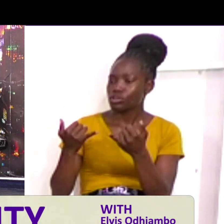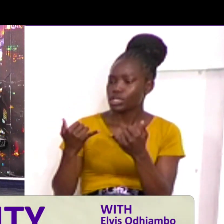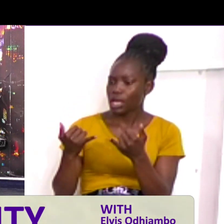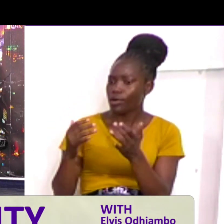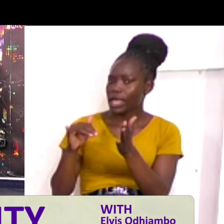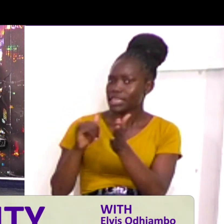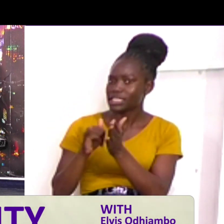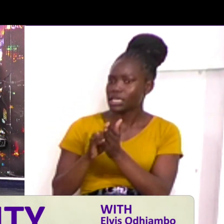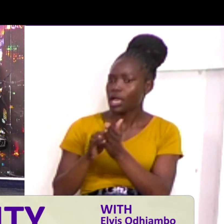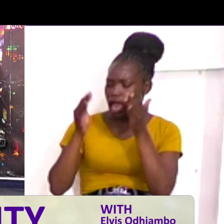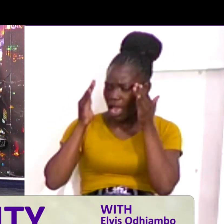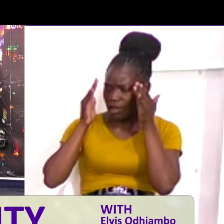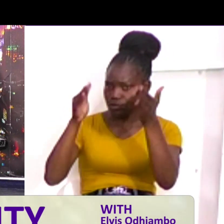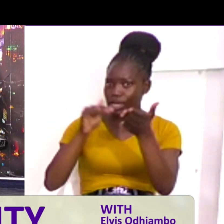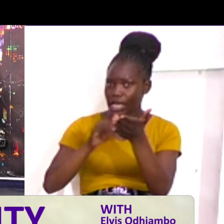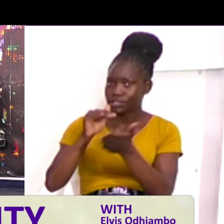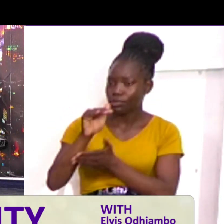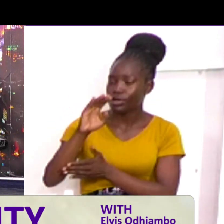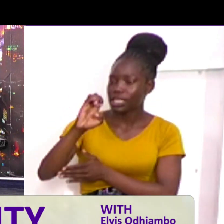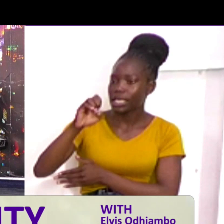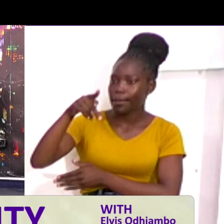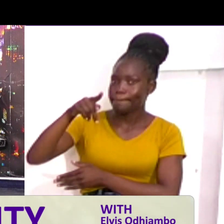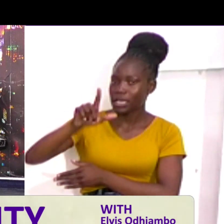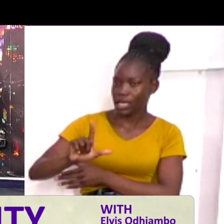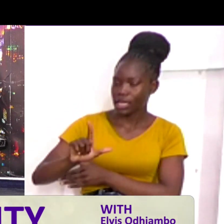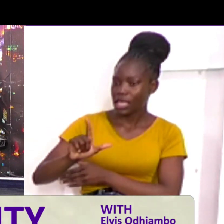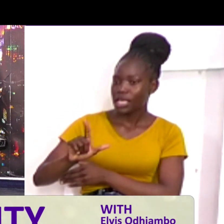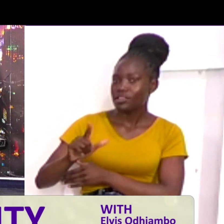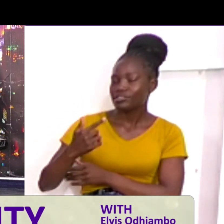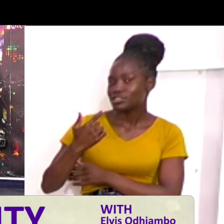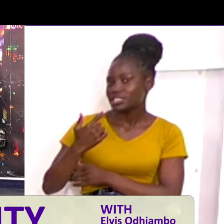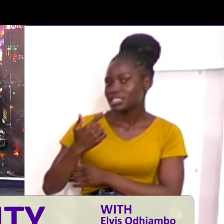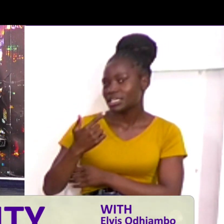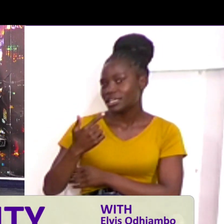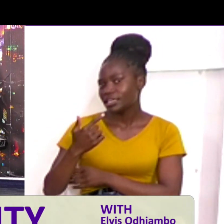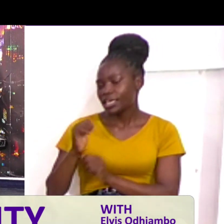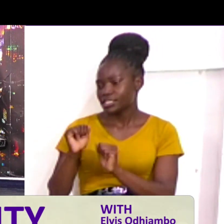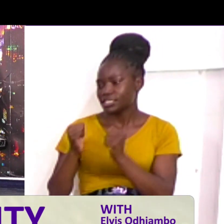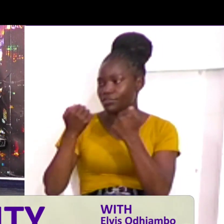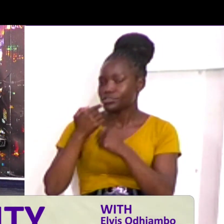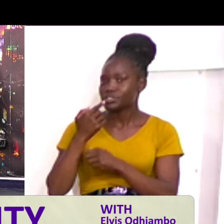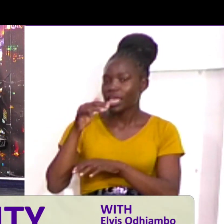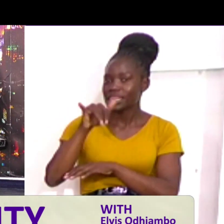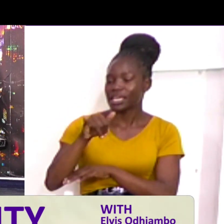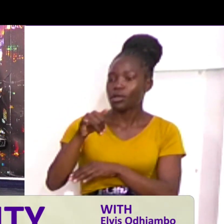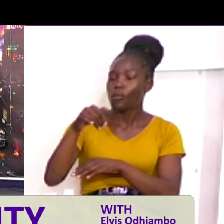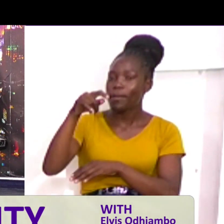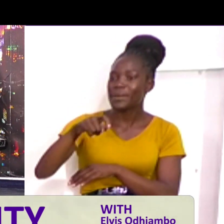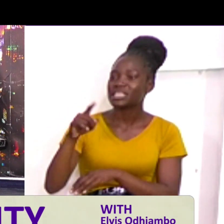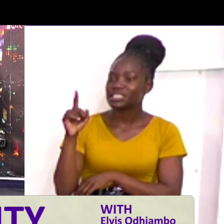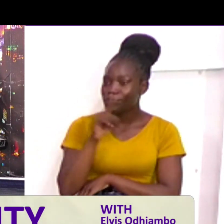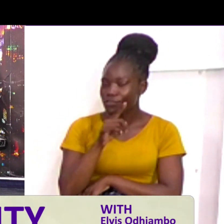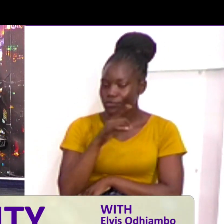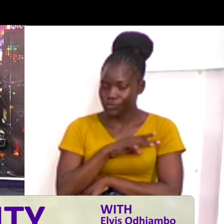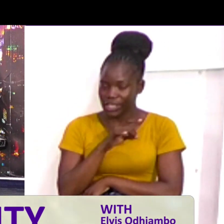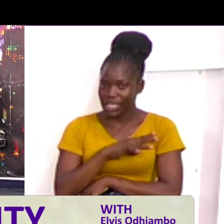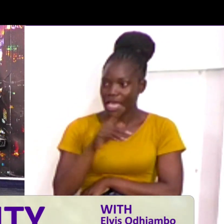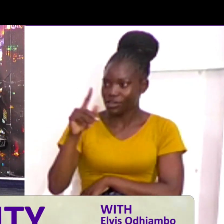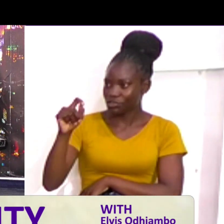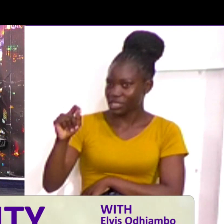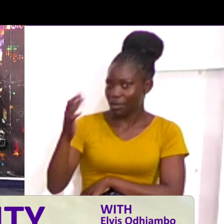are now more focused on the EPL, is it safe to say that tutafaa kuogopa sasa because sasa hawana pressure